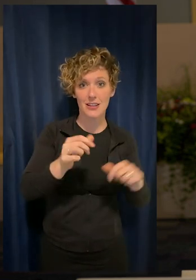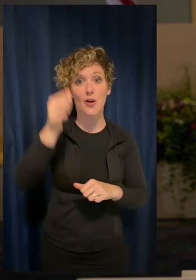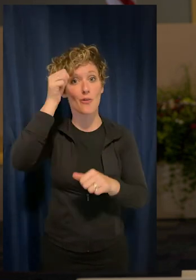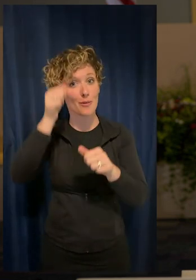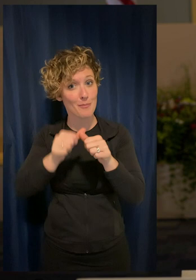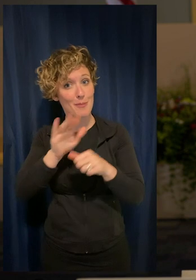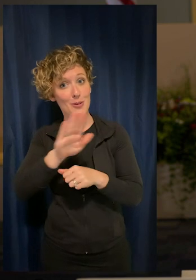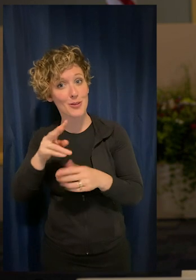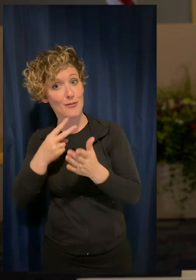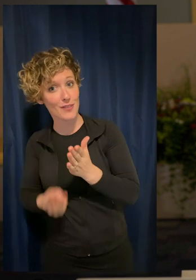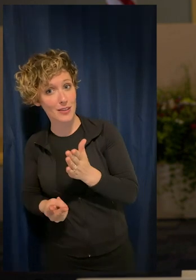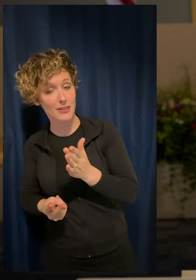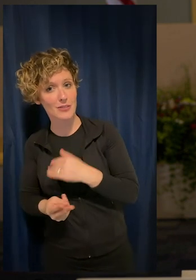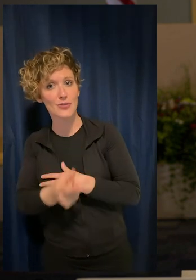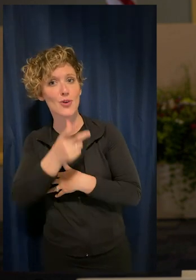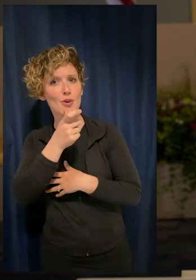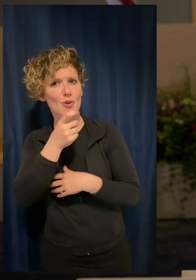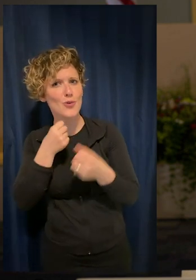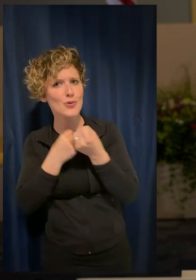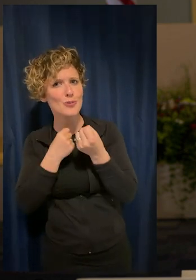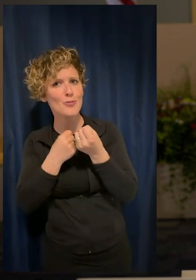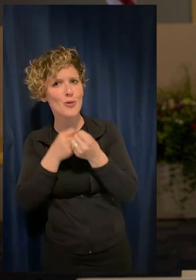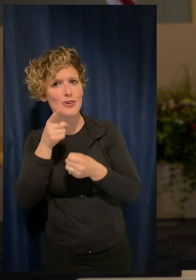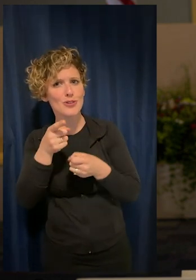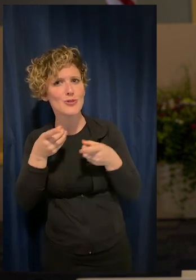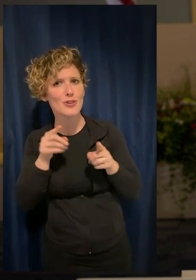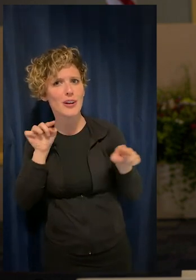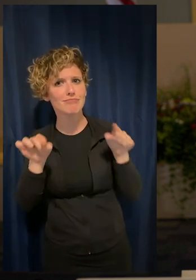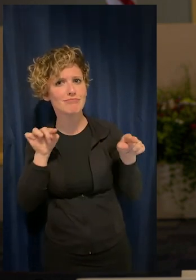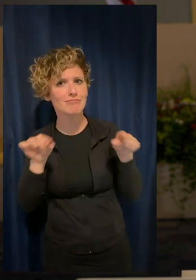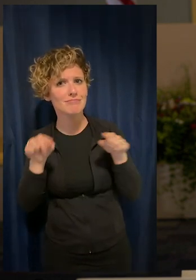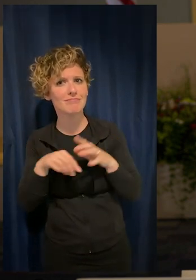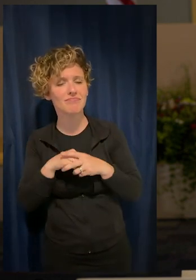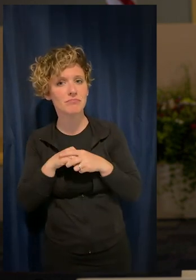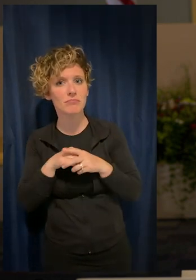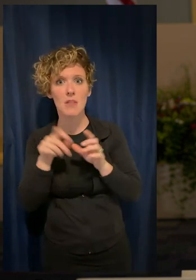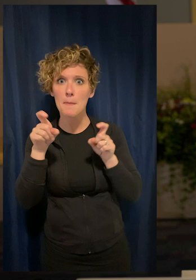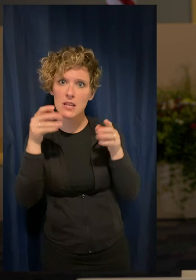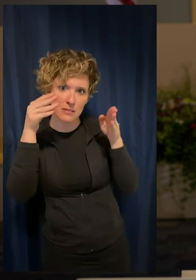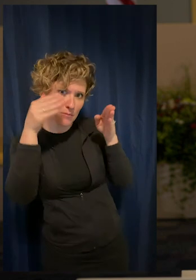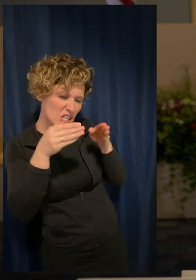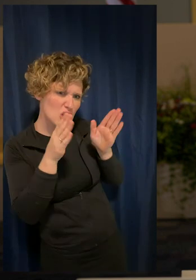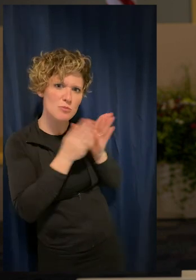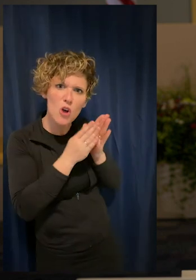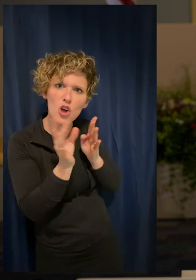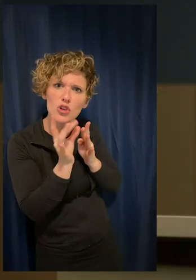who have supported you through those. Pay attention to the little choices you make on a daily